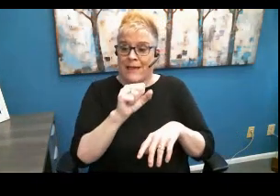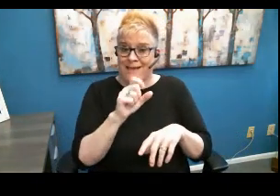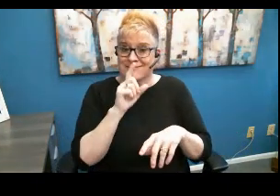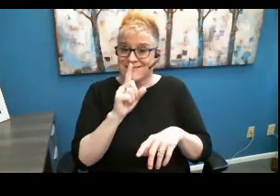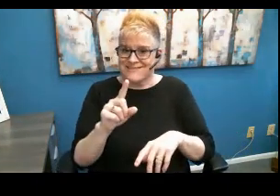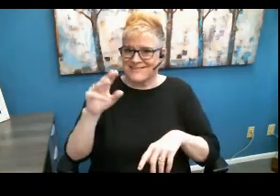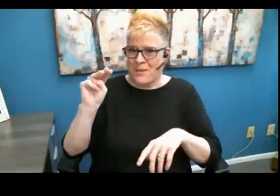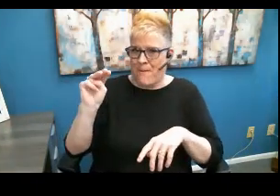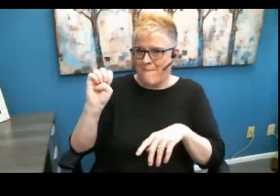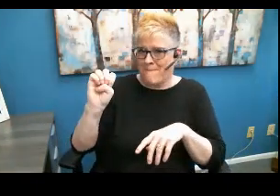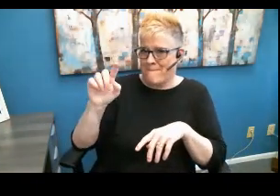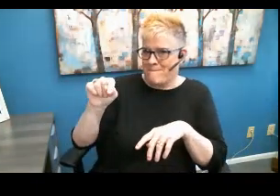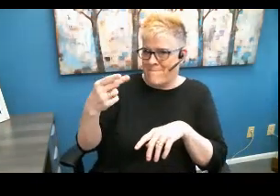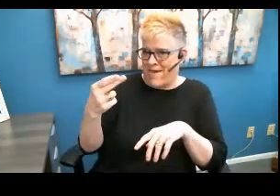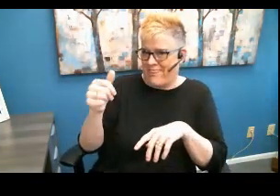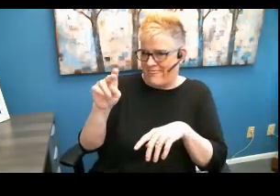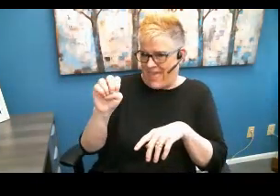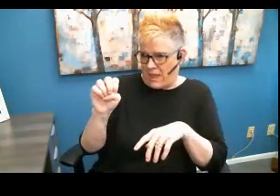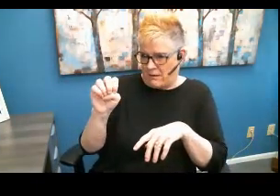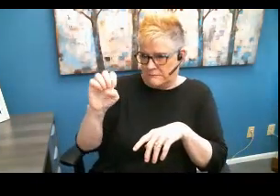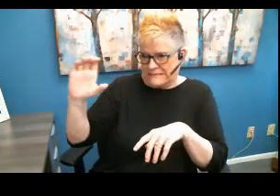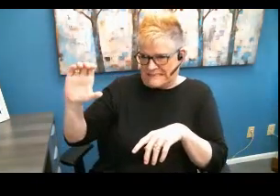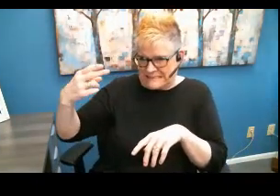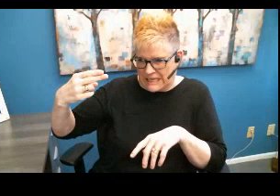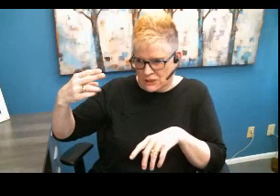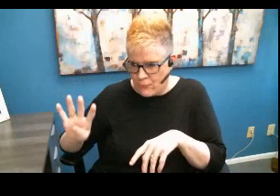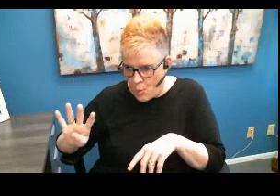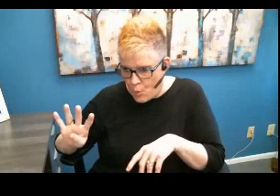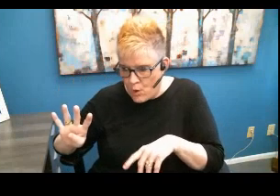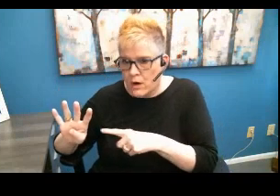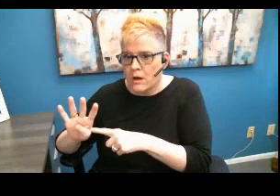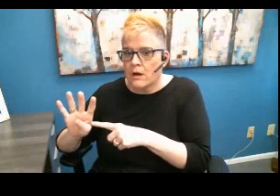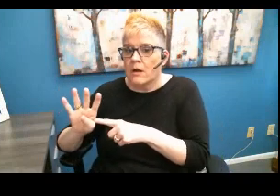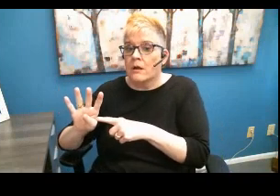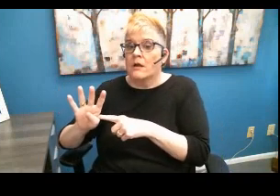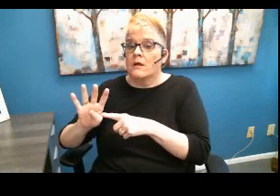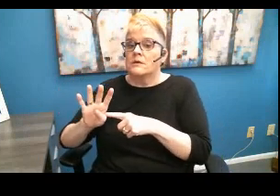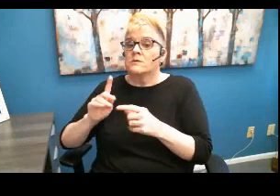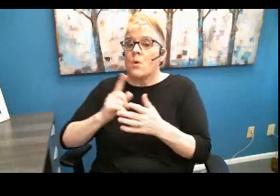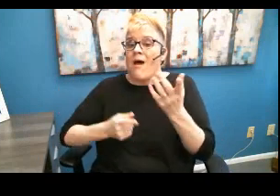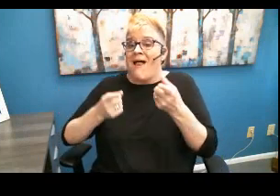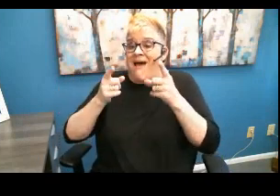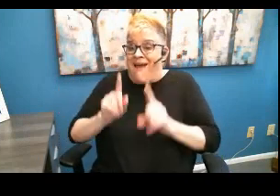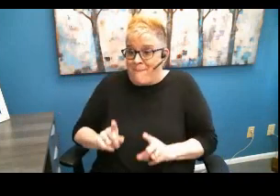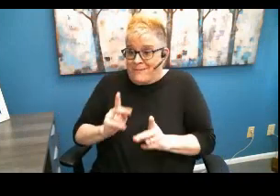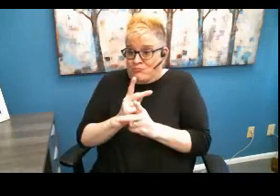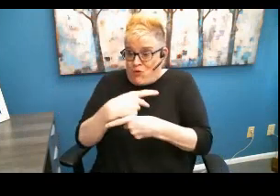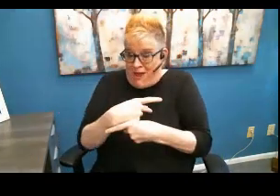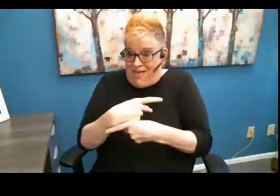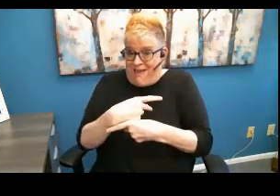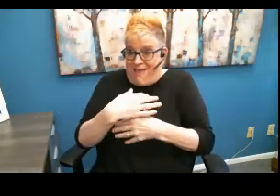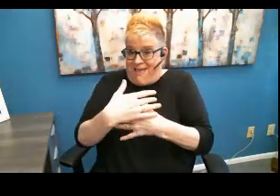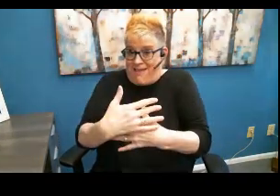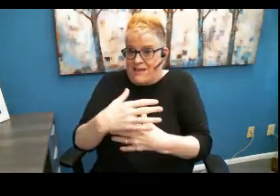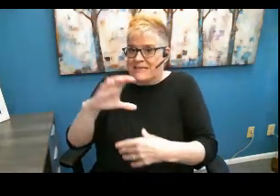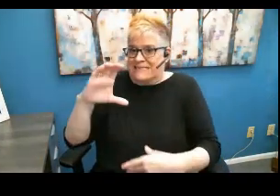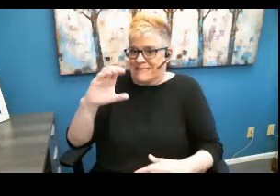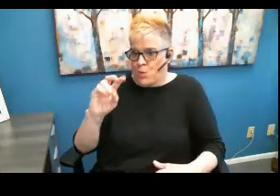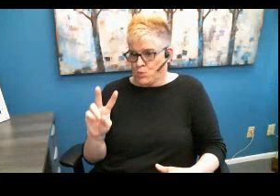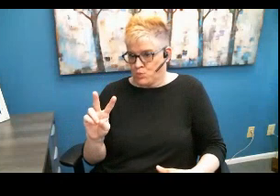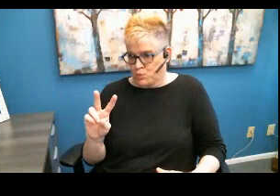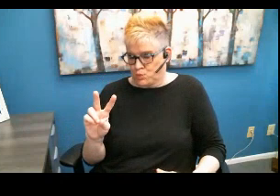CH4. So when properly combust, the byproducts in combustion are carbon dioxide